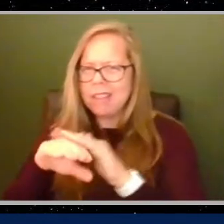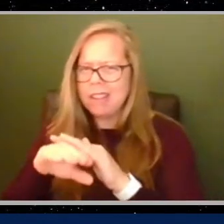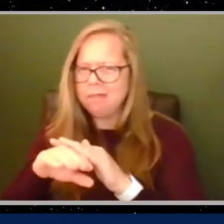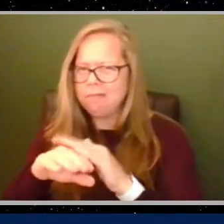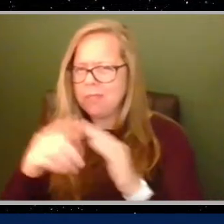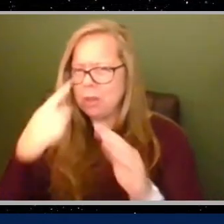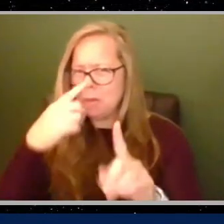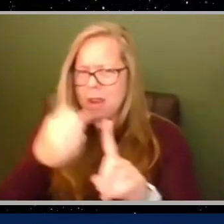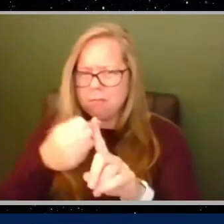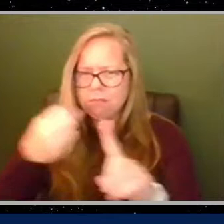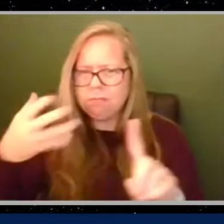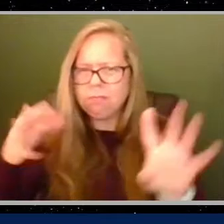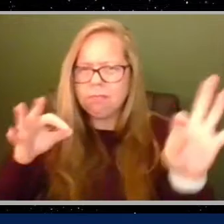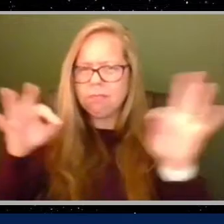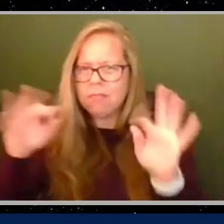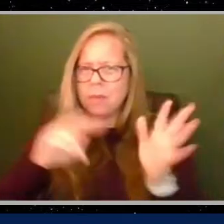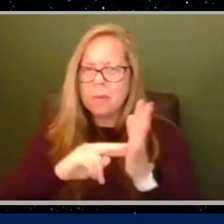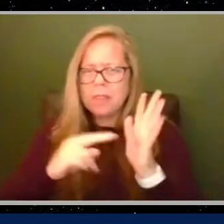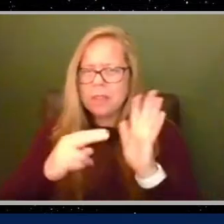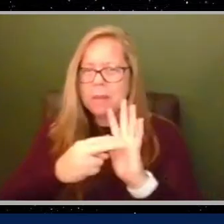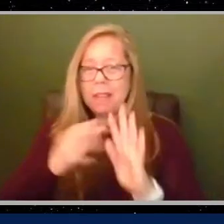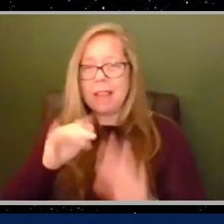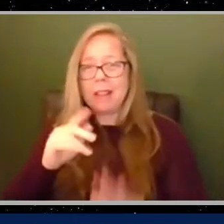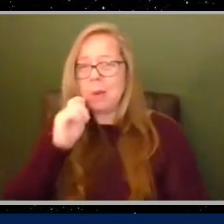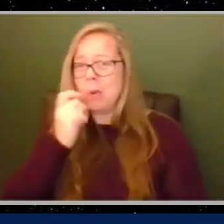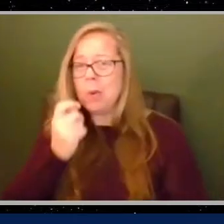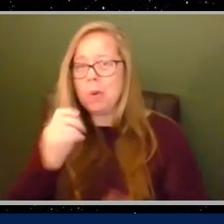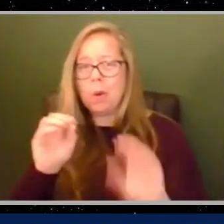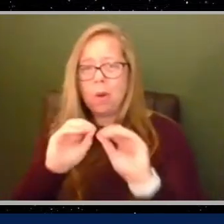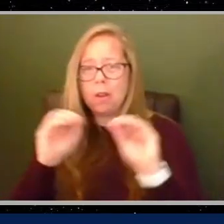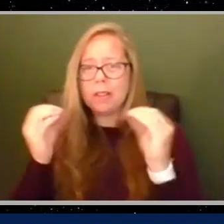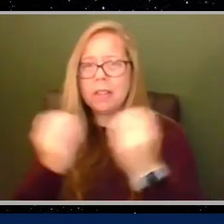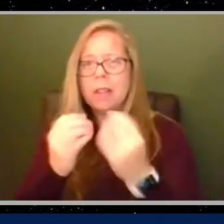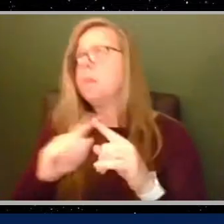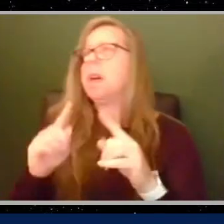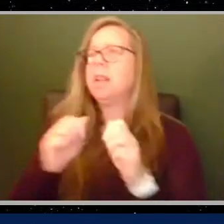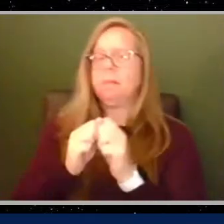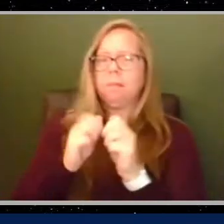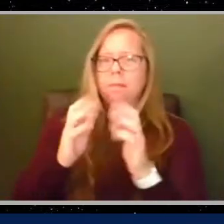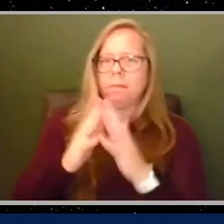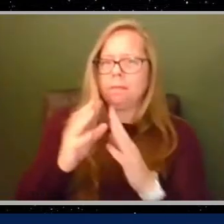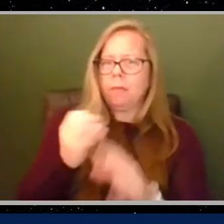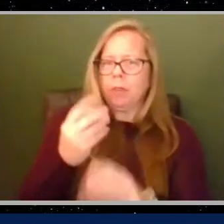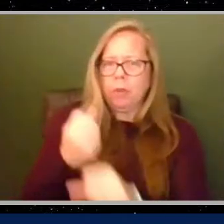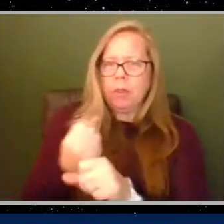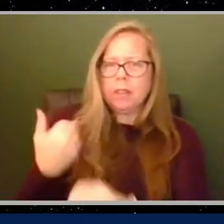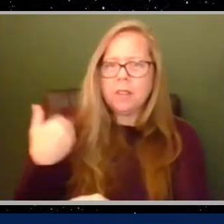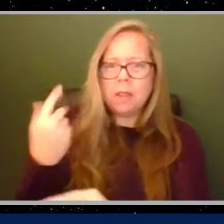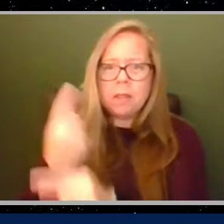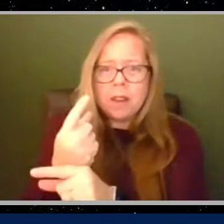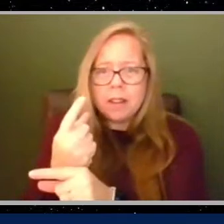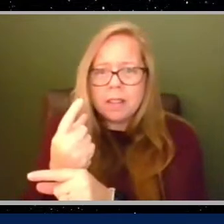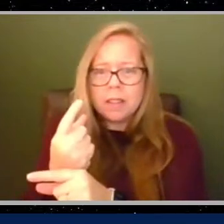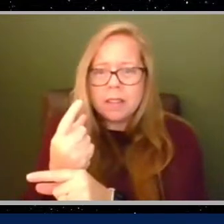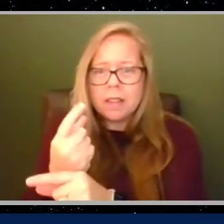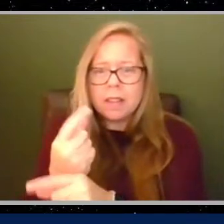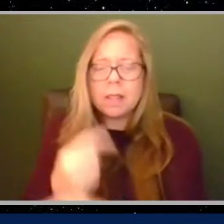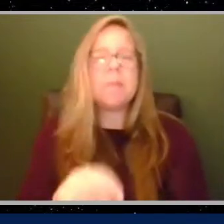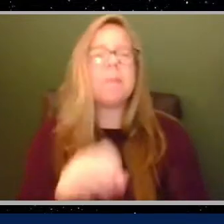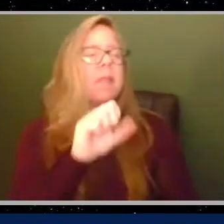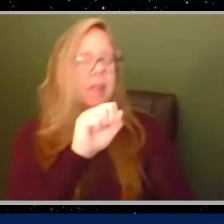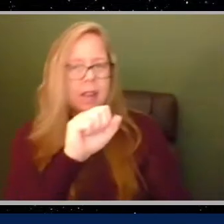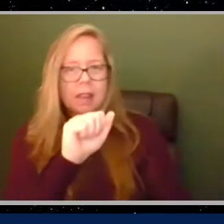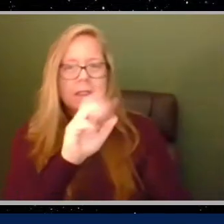this cool organization that is it's only becoming a being in the last couple of years. Isn't that correct? That is